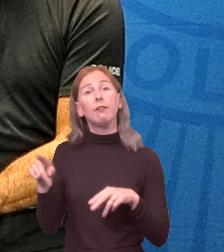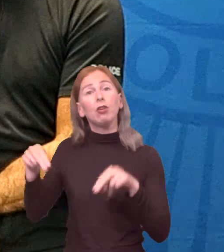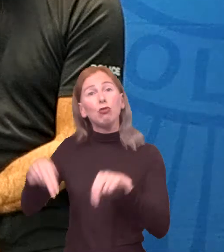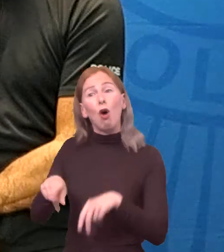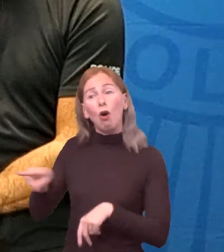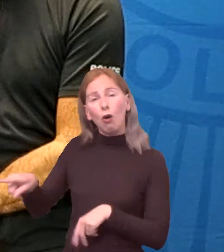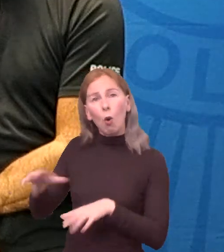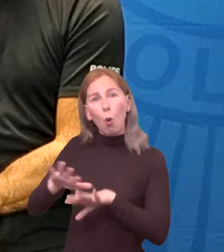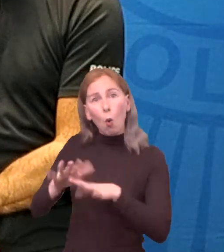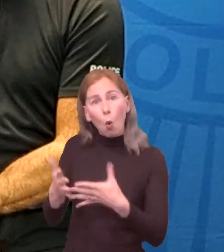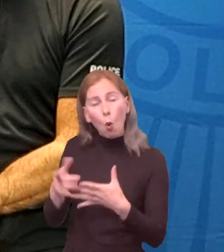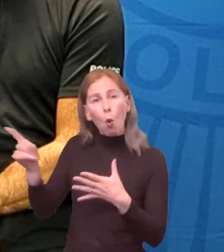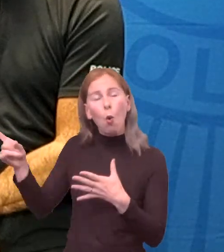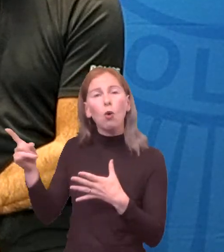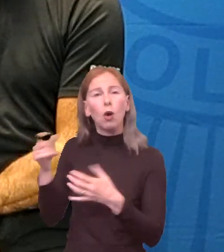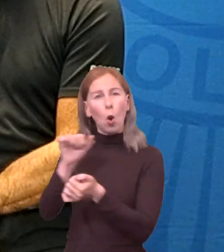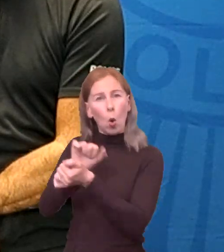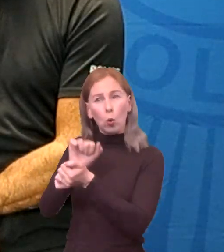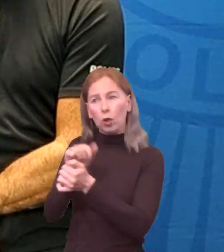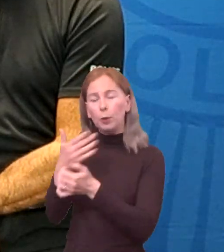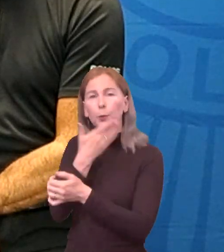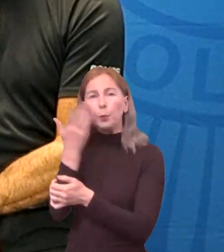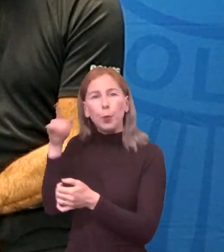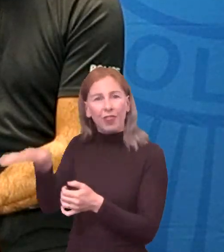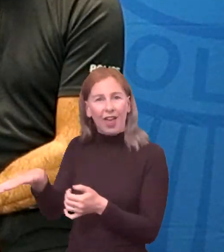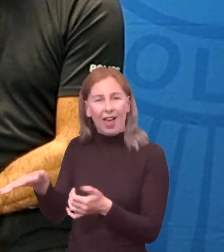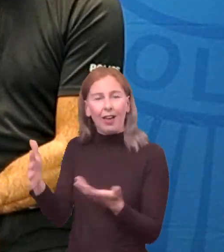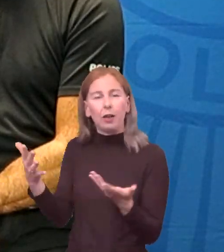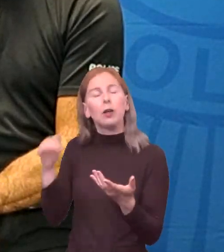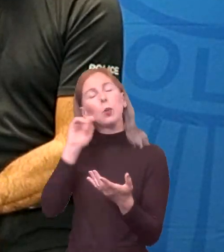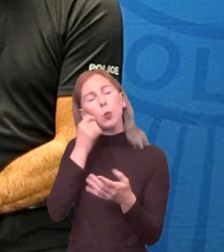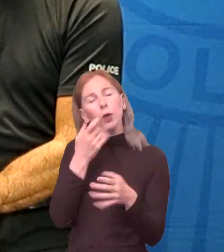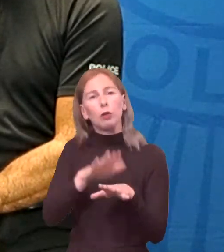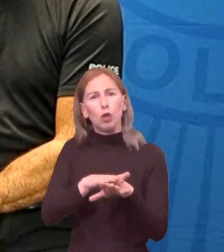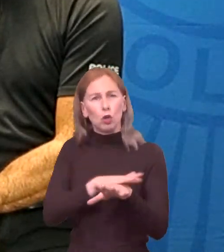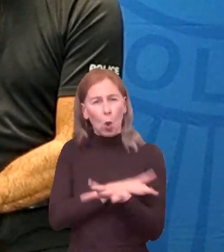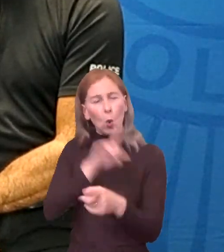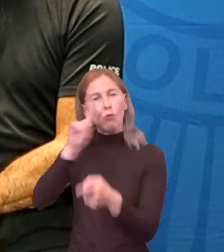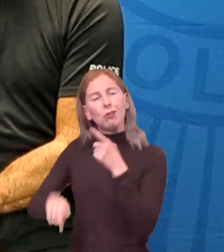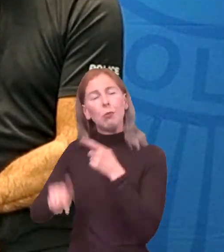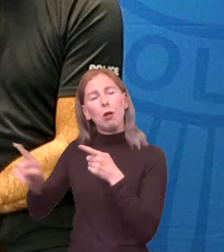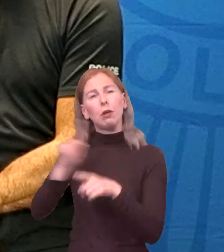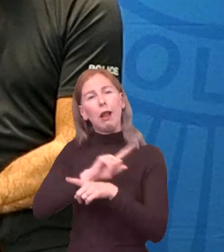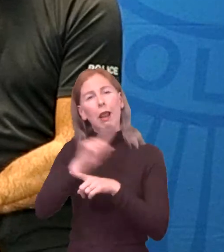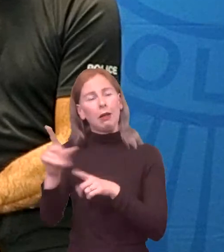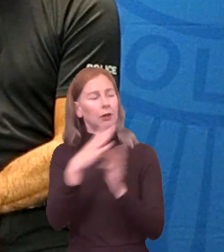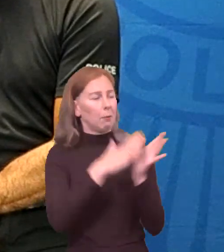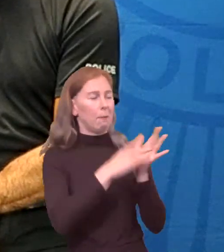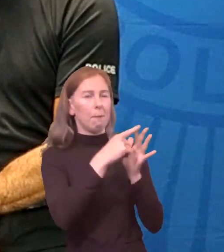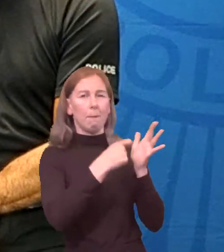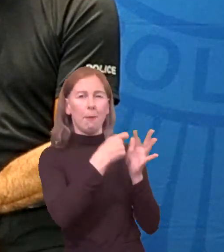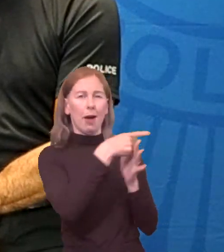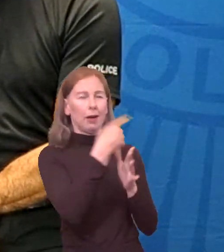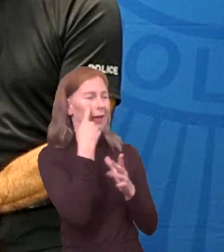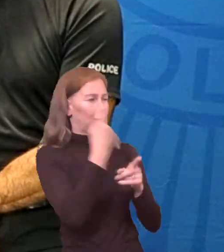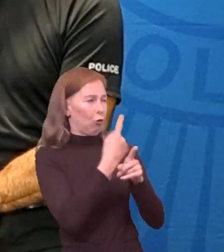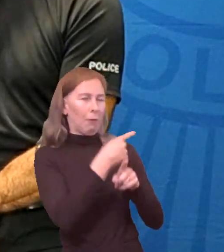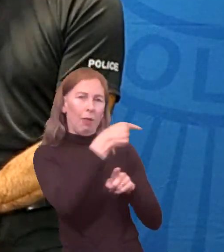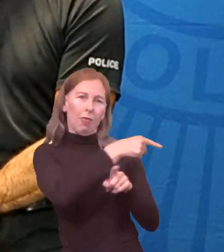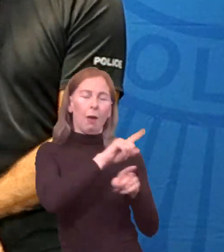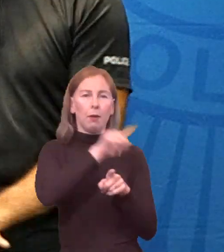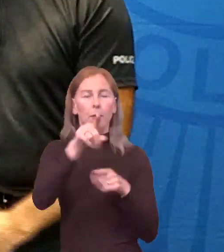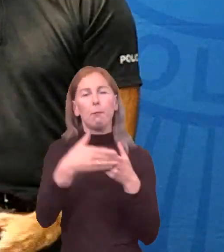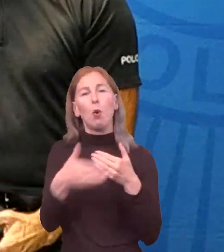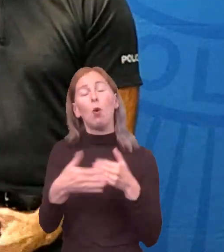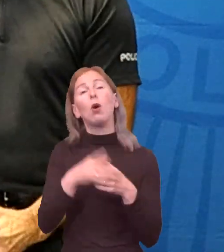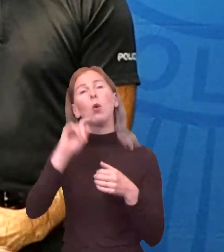scene, then it may be something that we deal with slow time. As the police and Mr. Hodder will go into more detail, we deal with threat, harm and risk at the